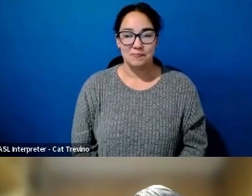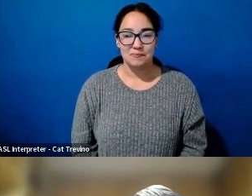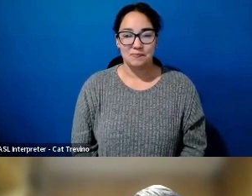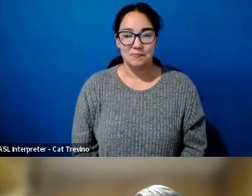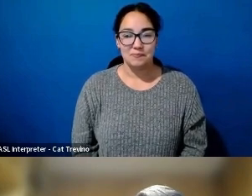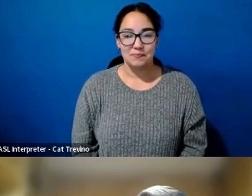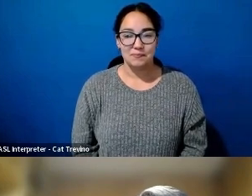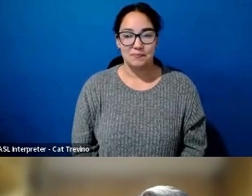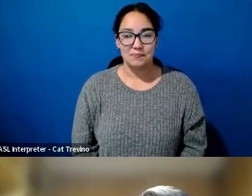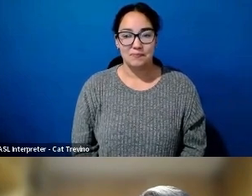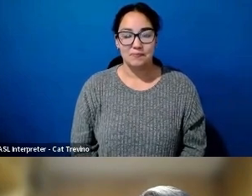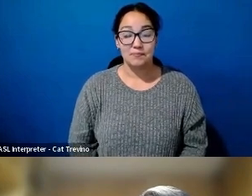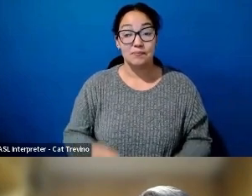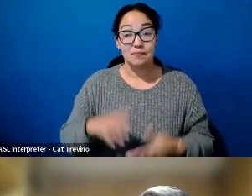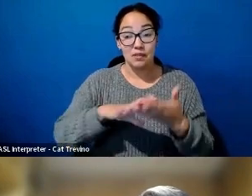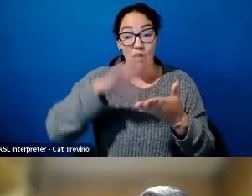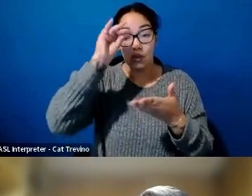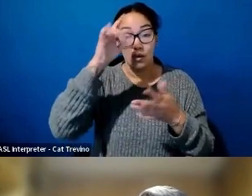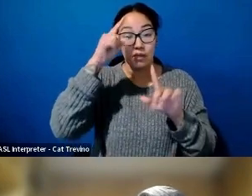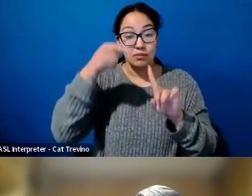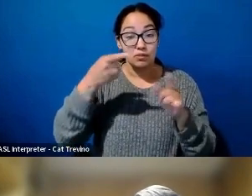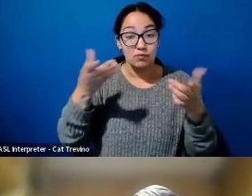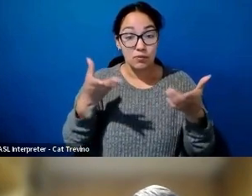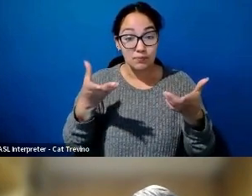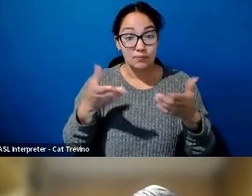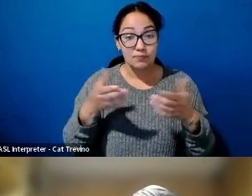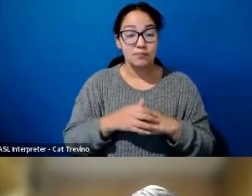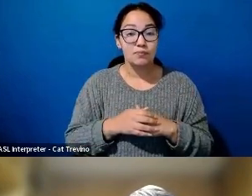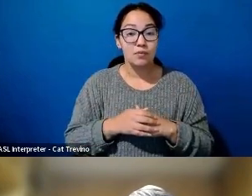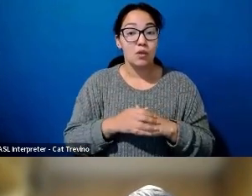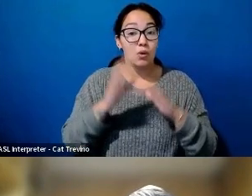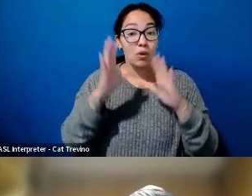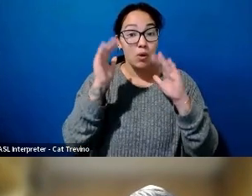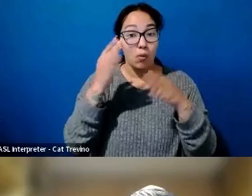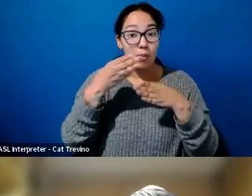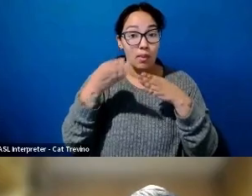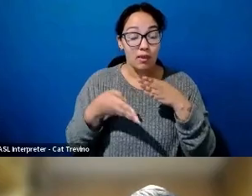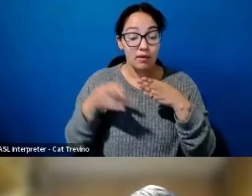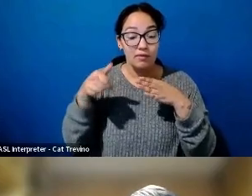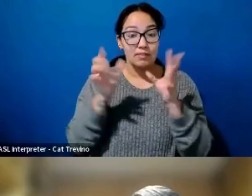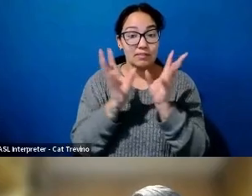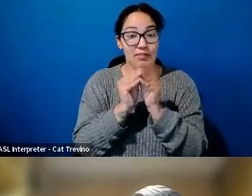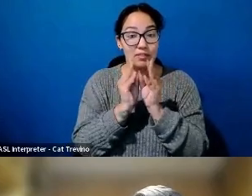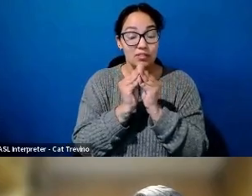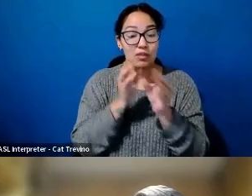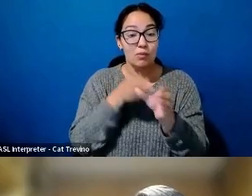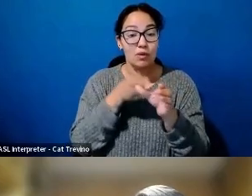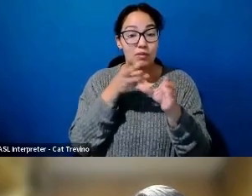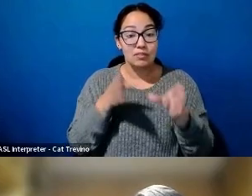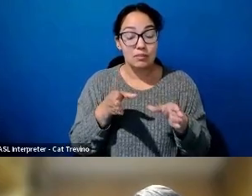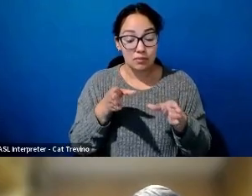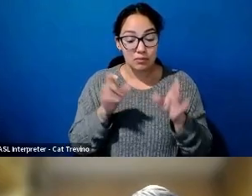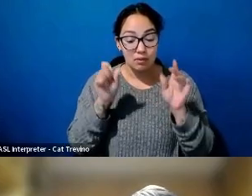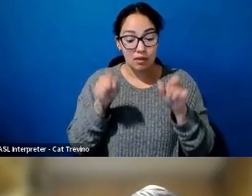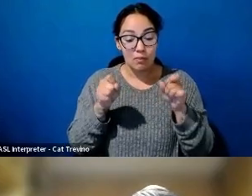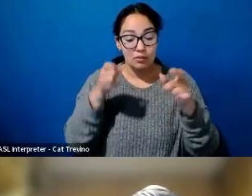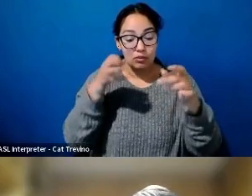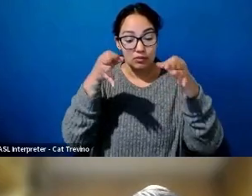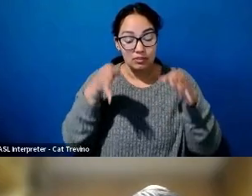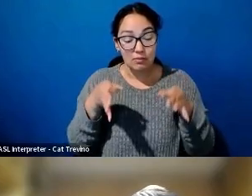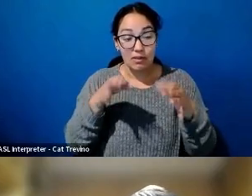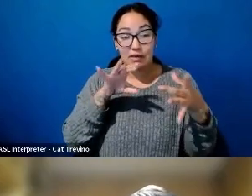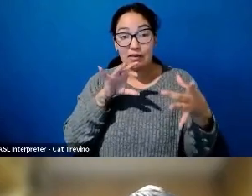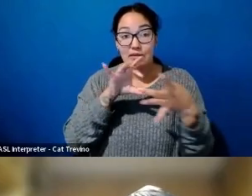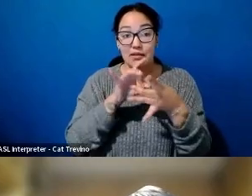Our learning objectives for today. We hope that by the end of this webinar, participants will be able to explain the